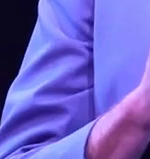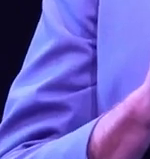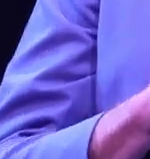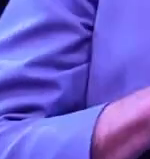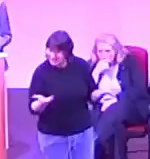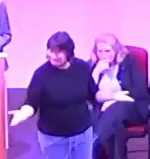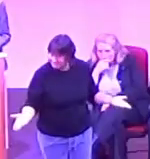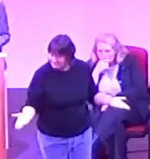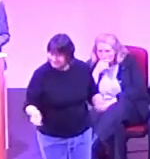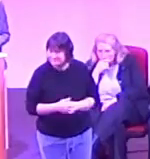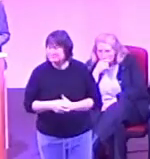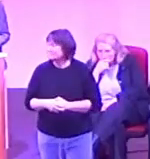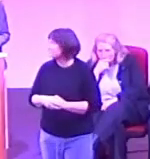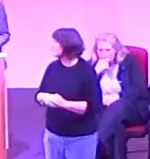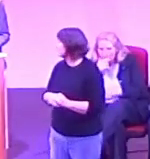already exists.